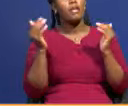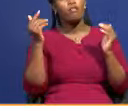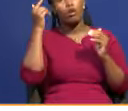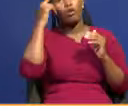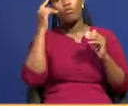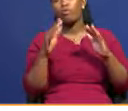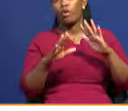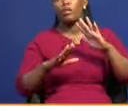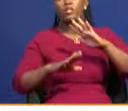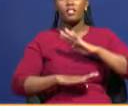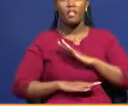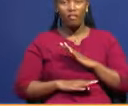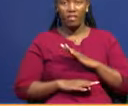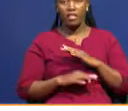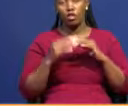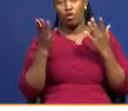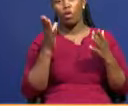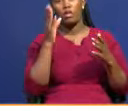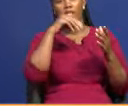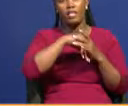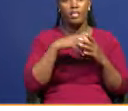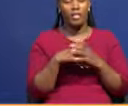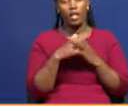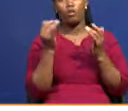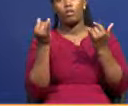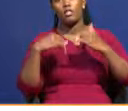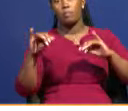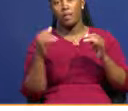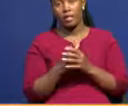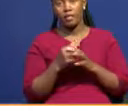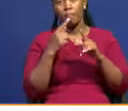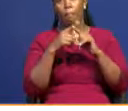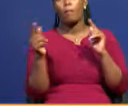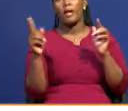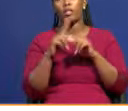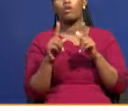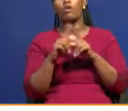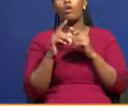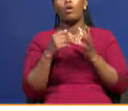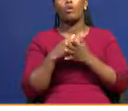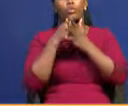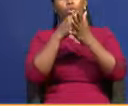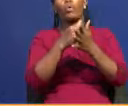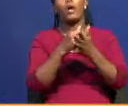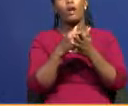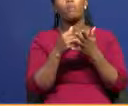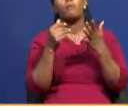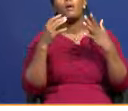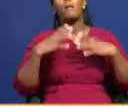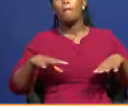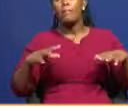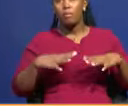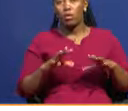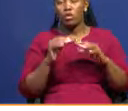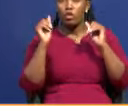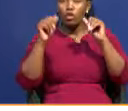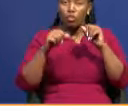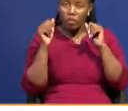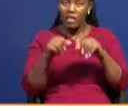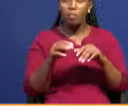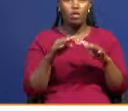sufficiency or internal dependence, but to also make it possible for the citizens to afford